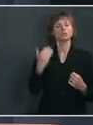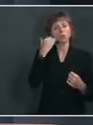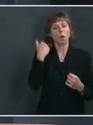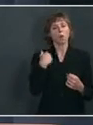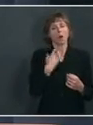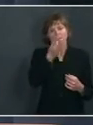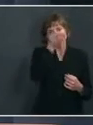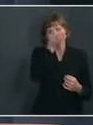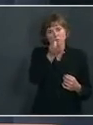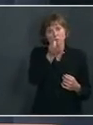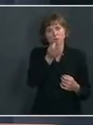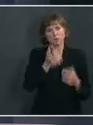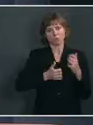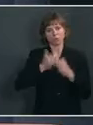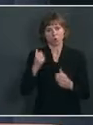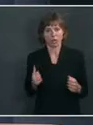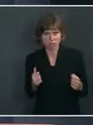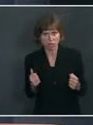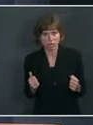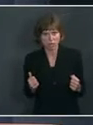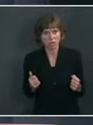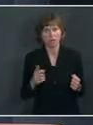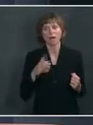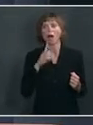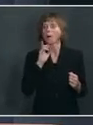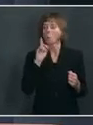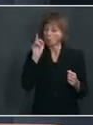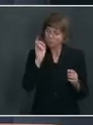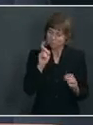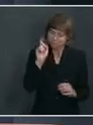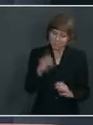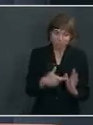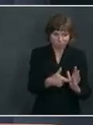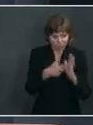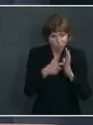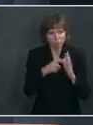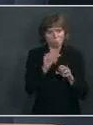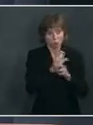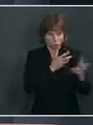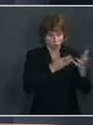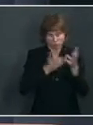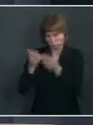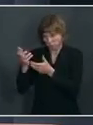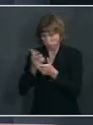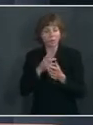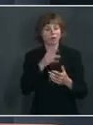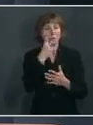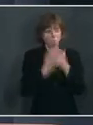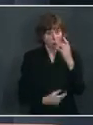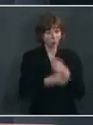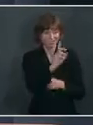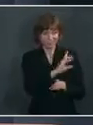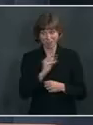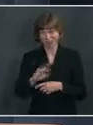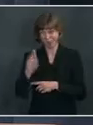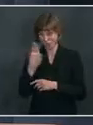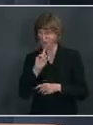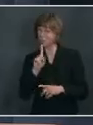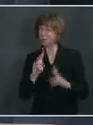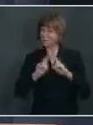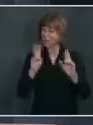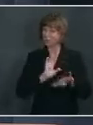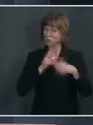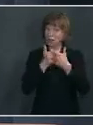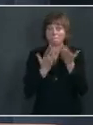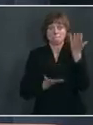that it would be essential to work with both Democrats and Republicans, and that it would be extremely challenging, if not